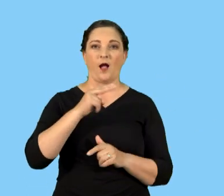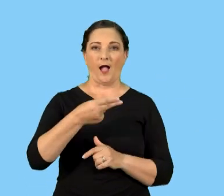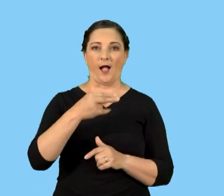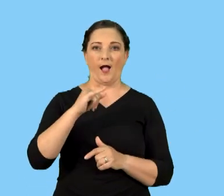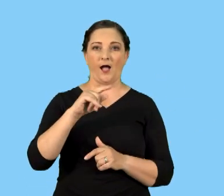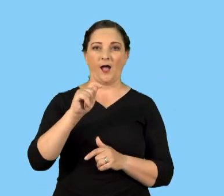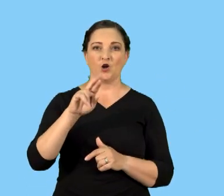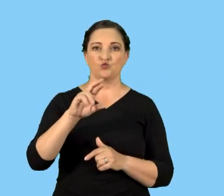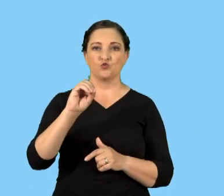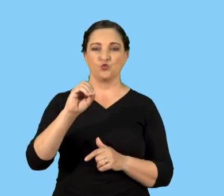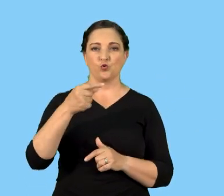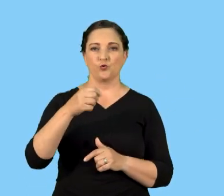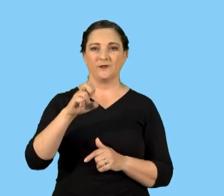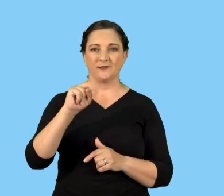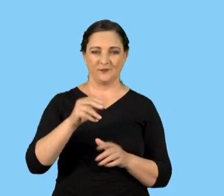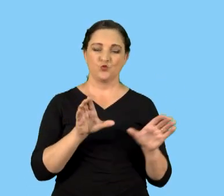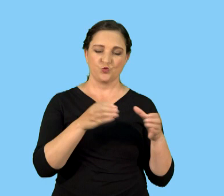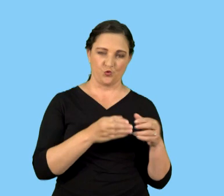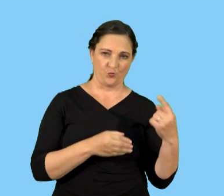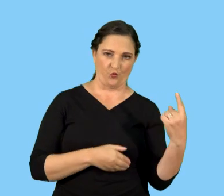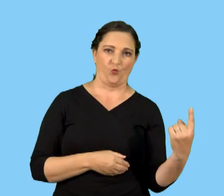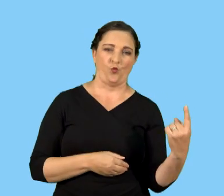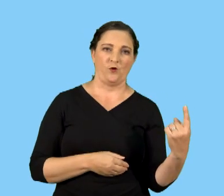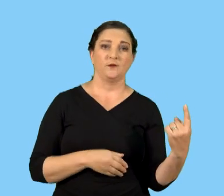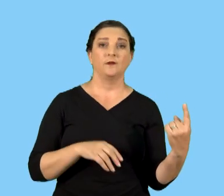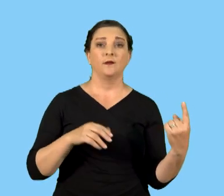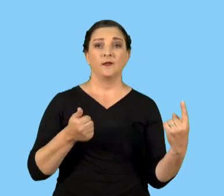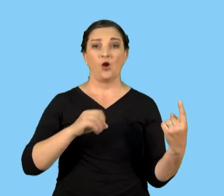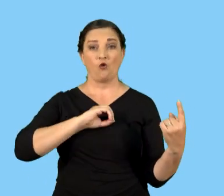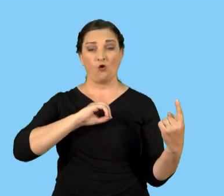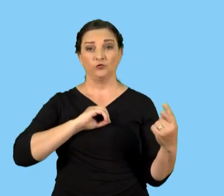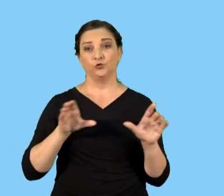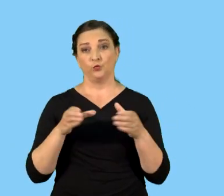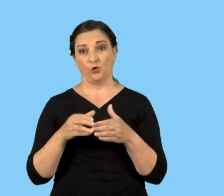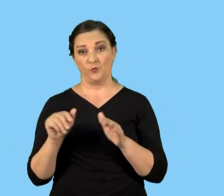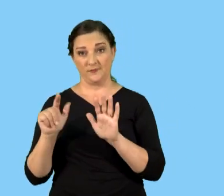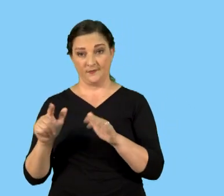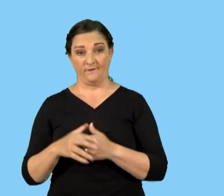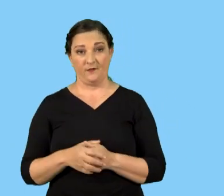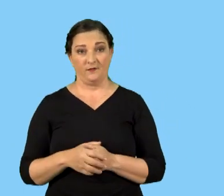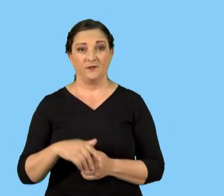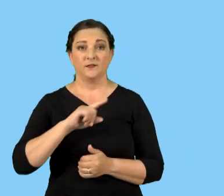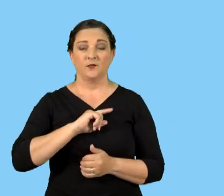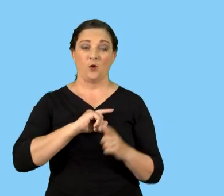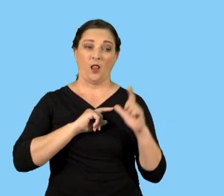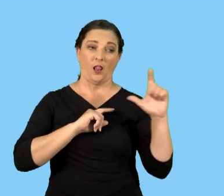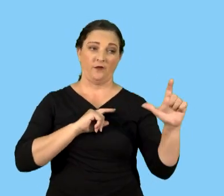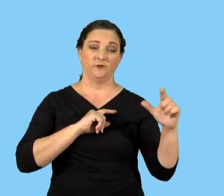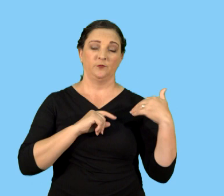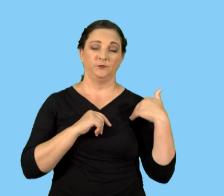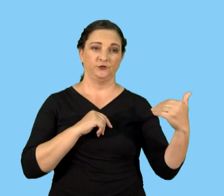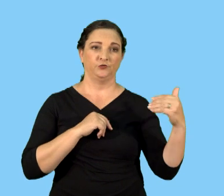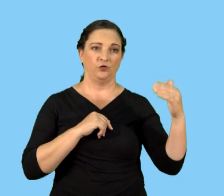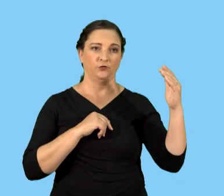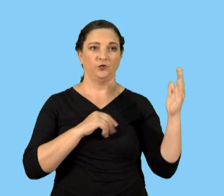be hydrogen, because we find hydrogen in group 1, and oxygen, we find that in group 7. So when we name, we start from the